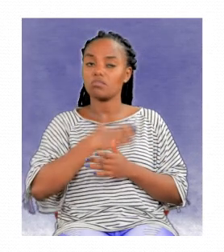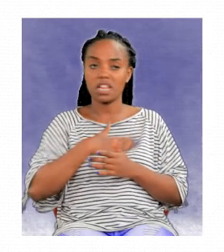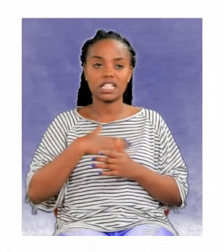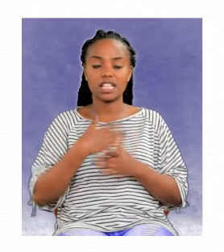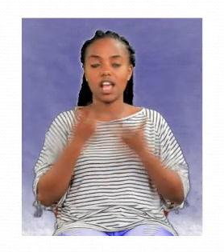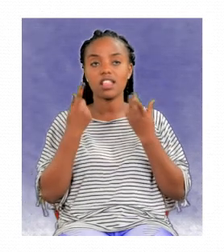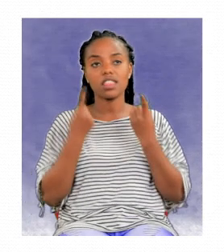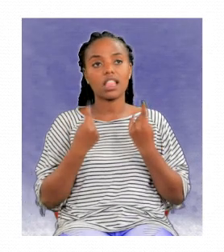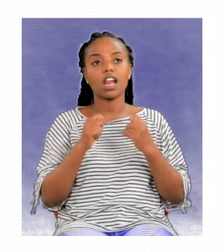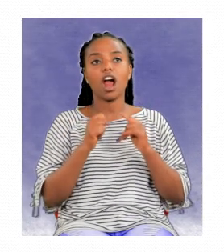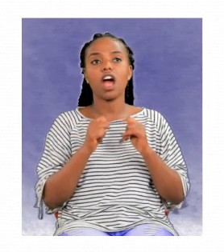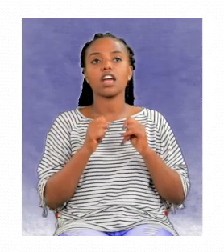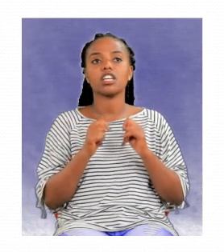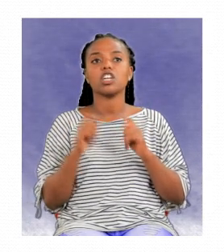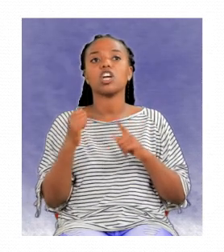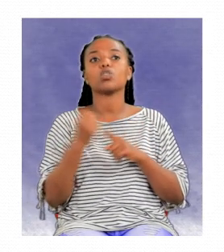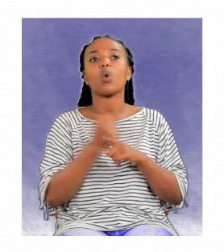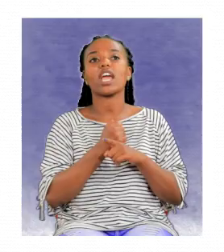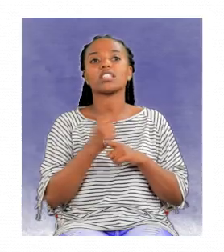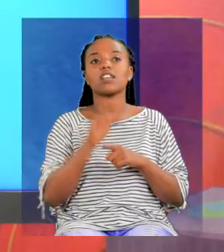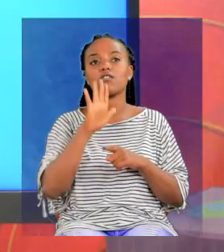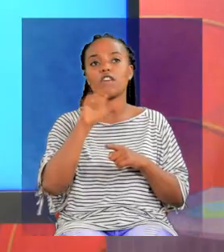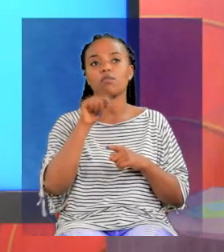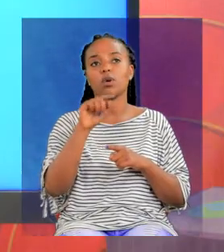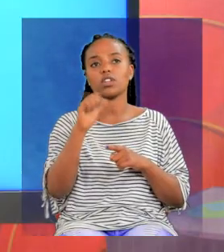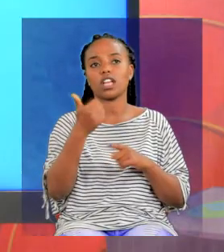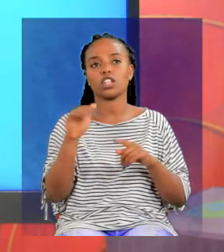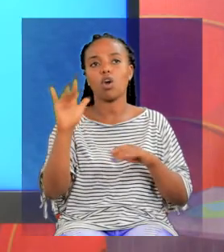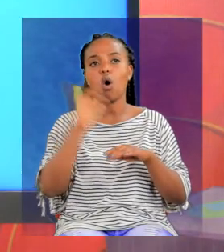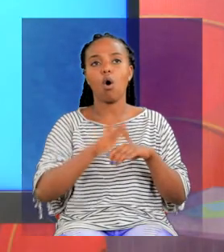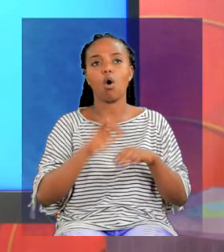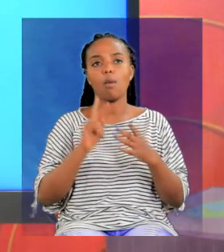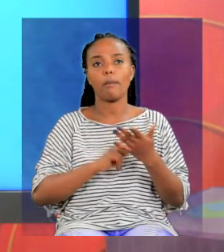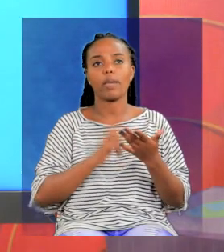please try exercise 5.10 on